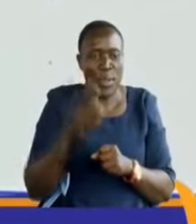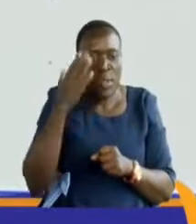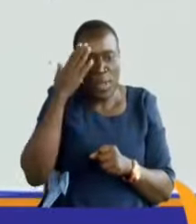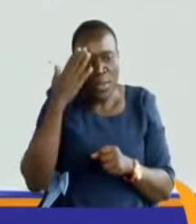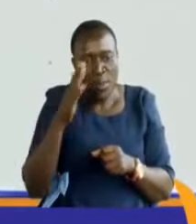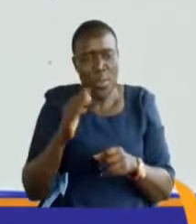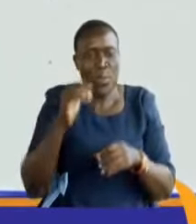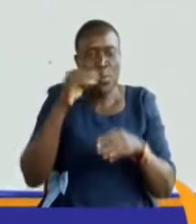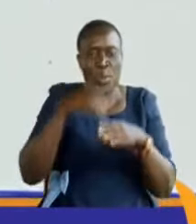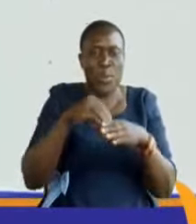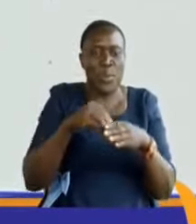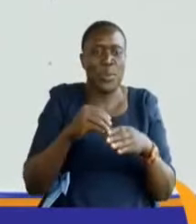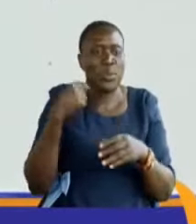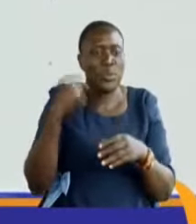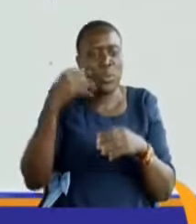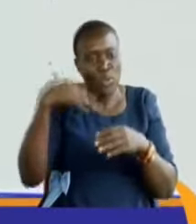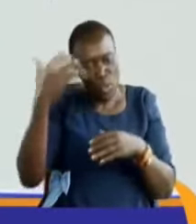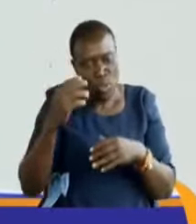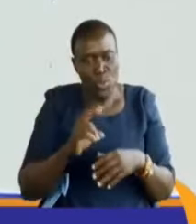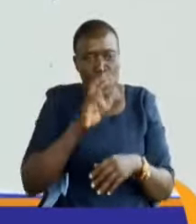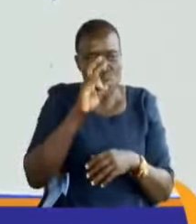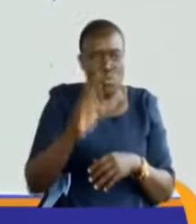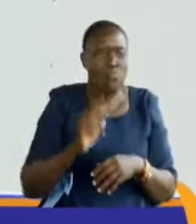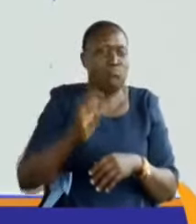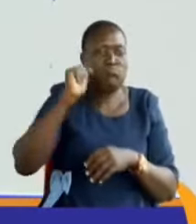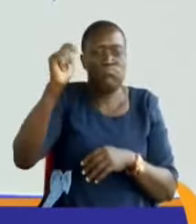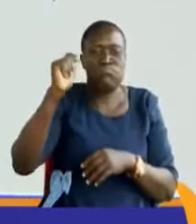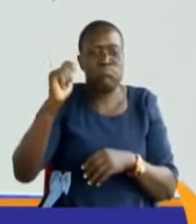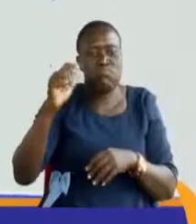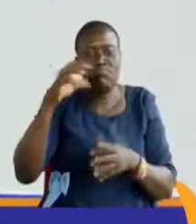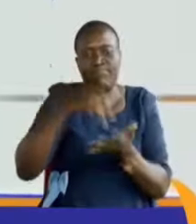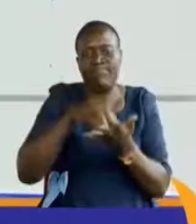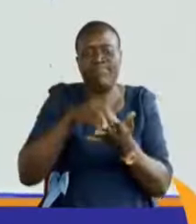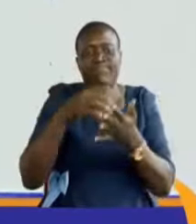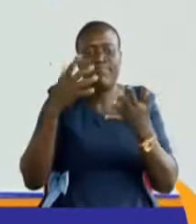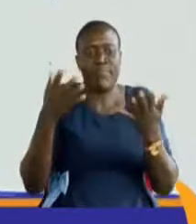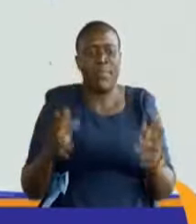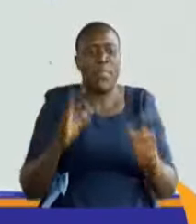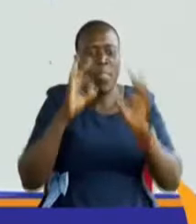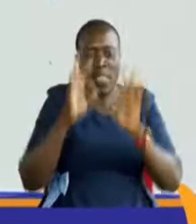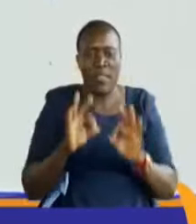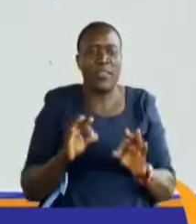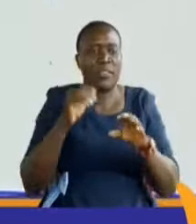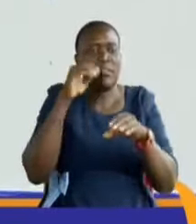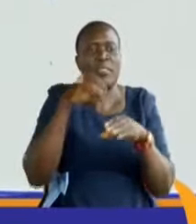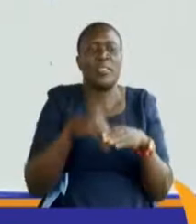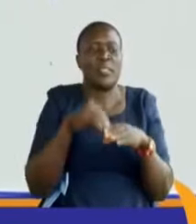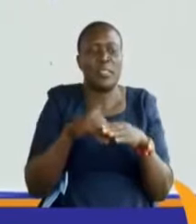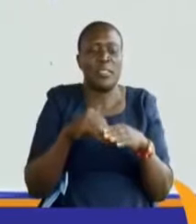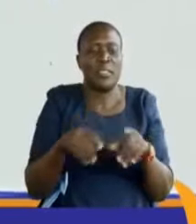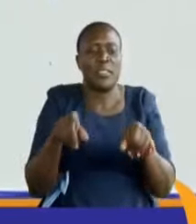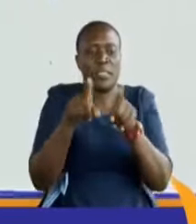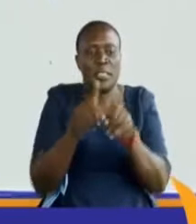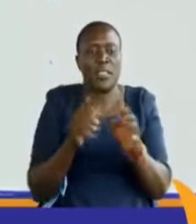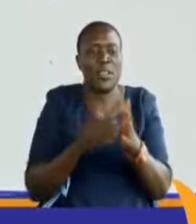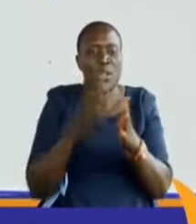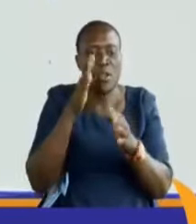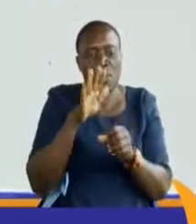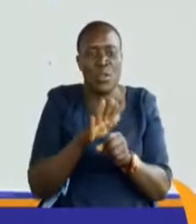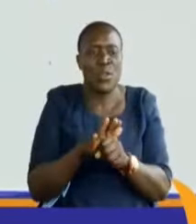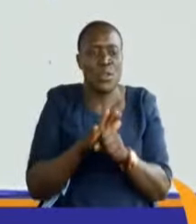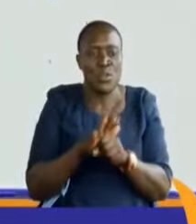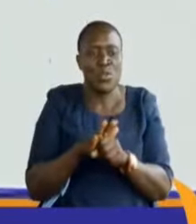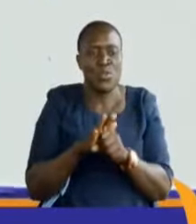are always looking for political signals whether a destination is fit for investment. As a leadership, we